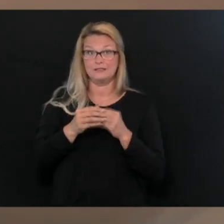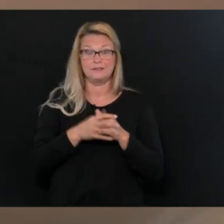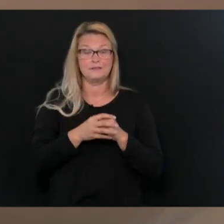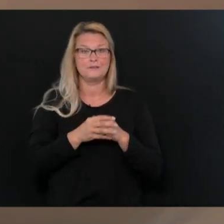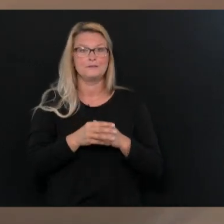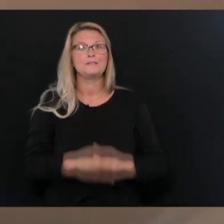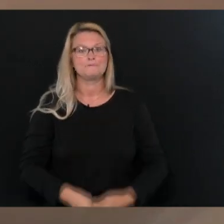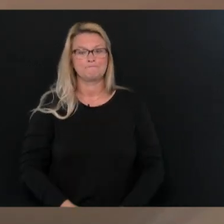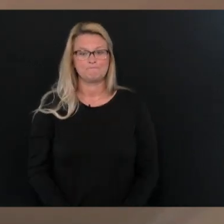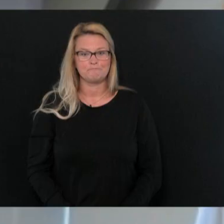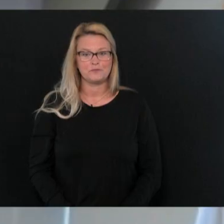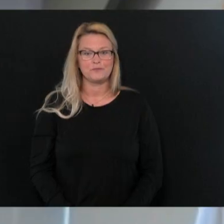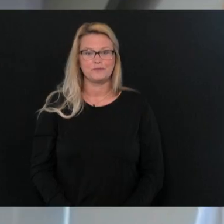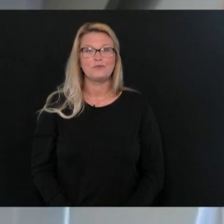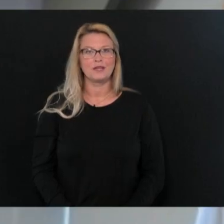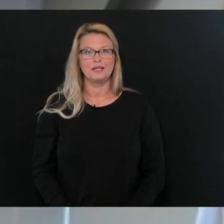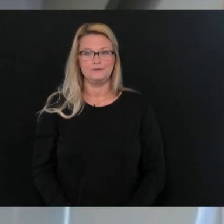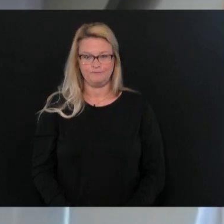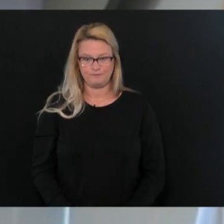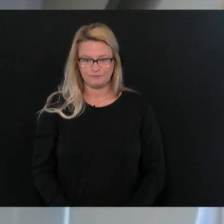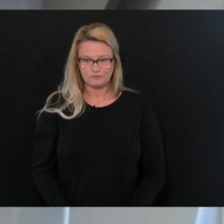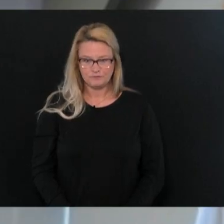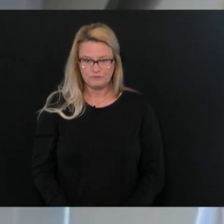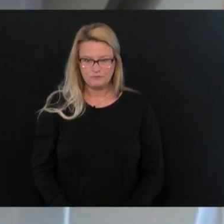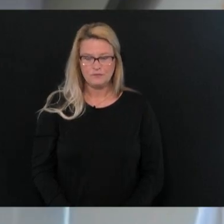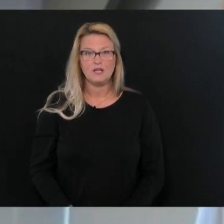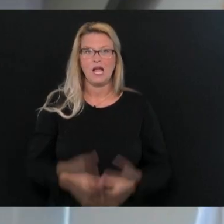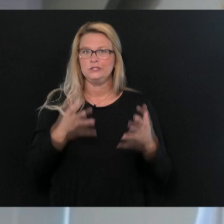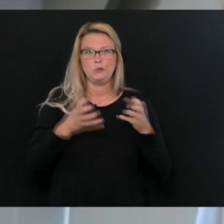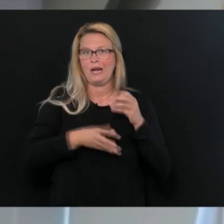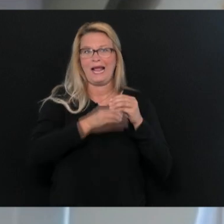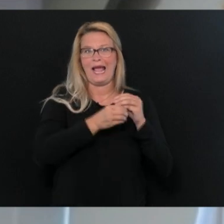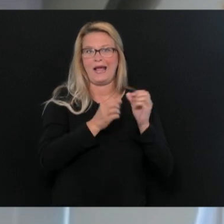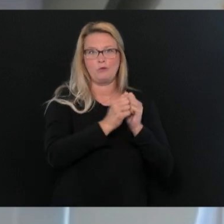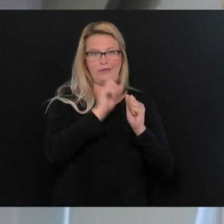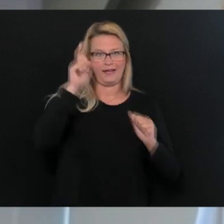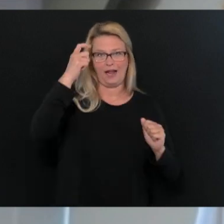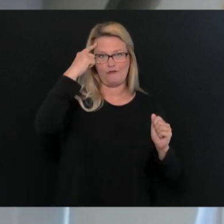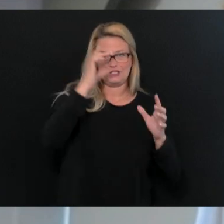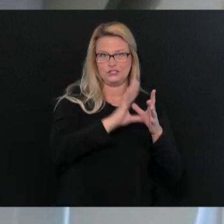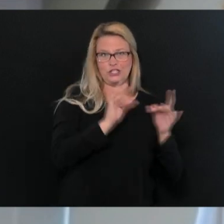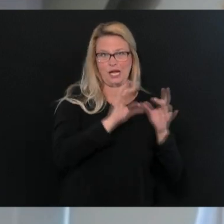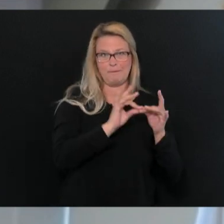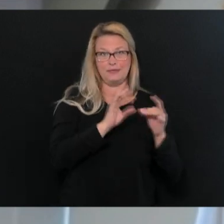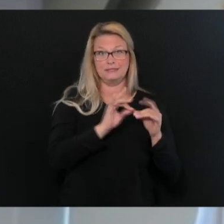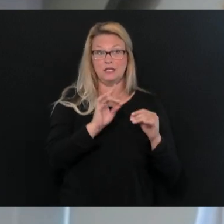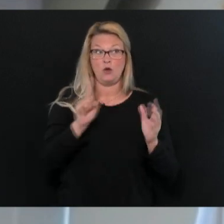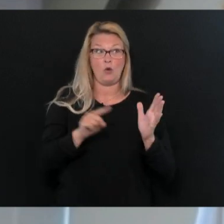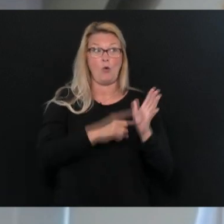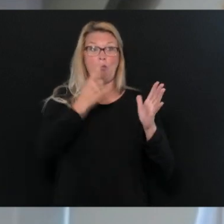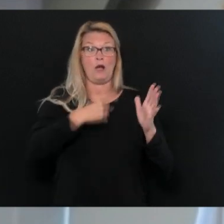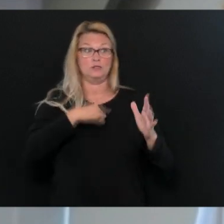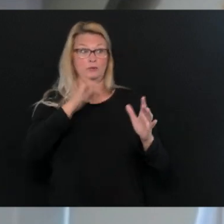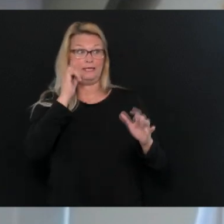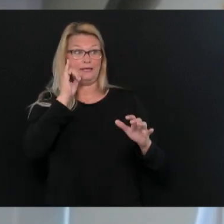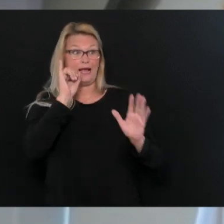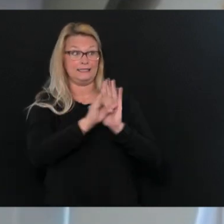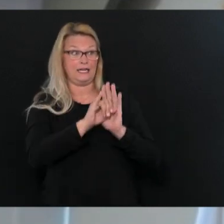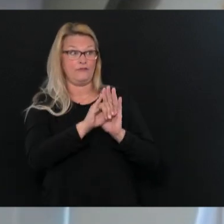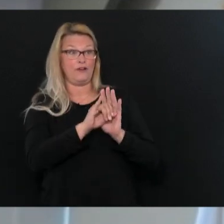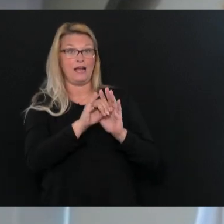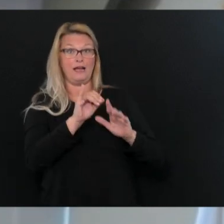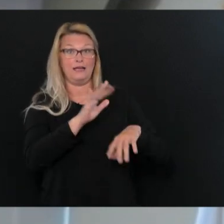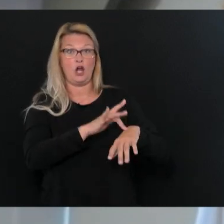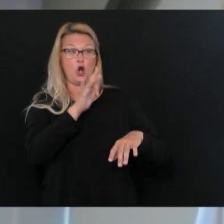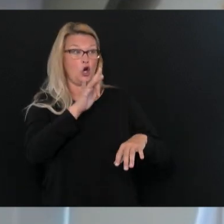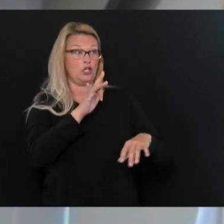I don't, just to reiterate what the governor said as well, that early detection does help with prevention. Then, of course,